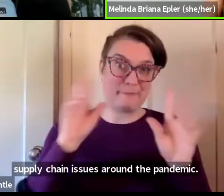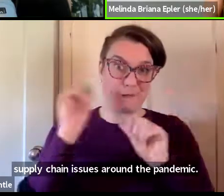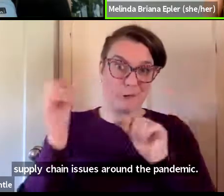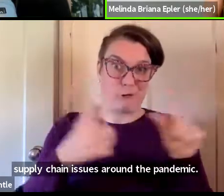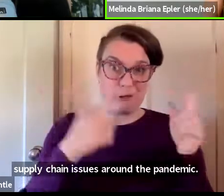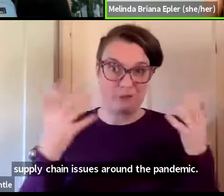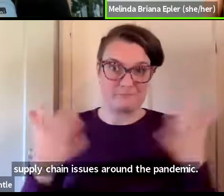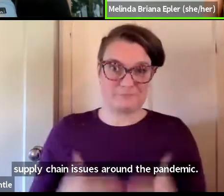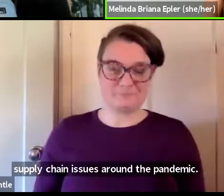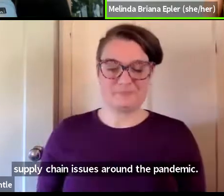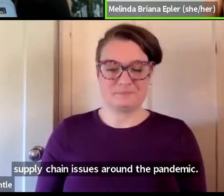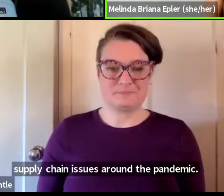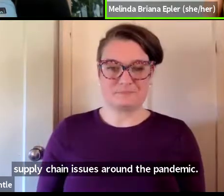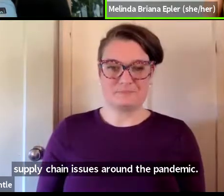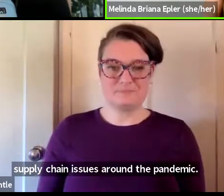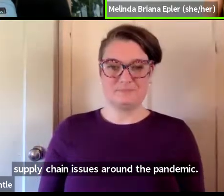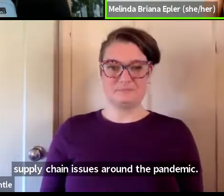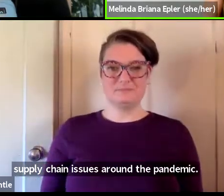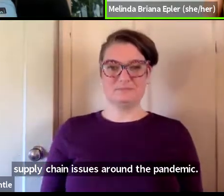I